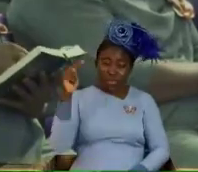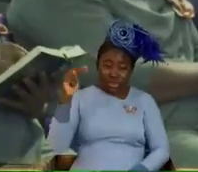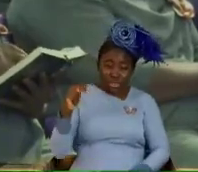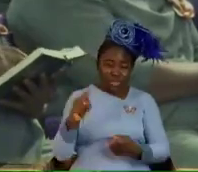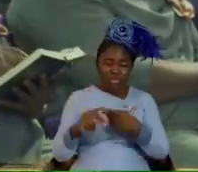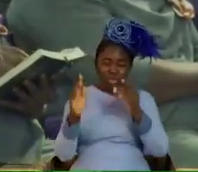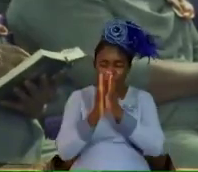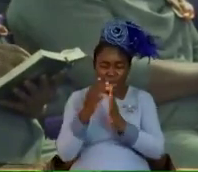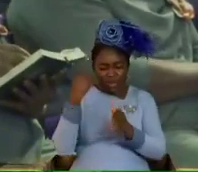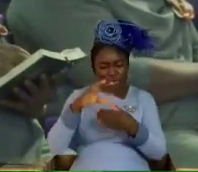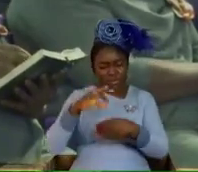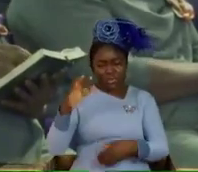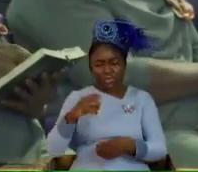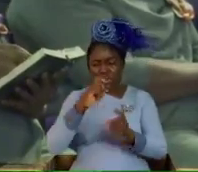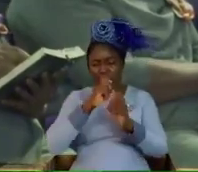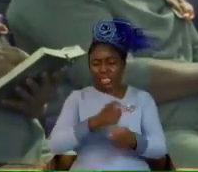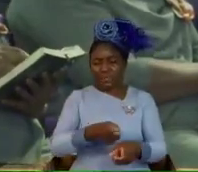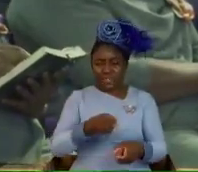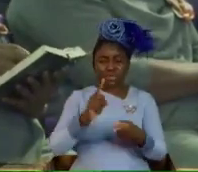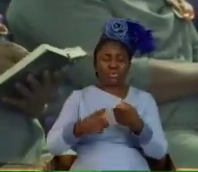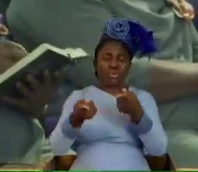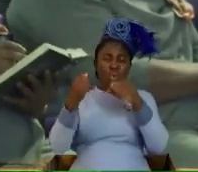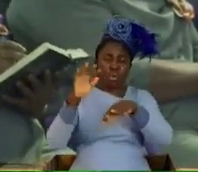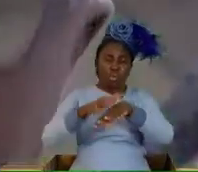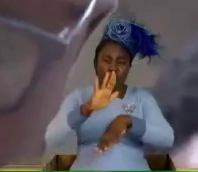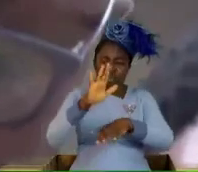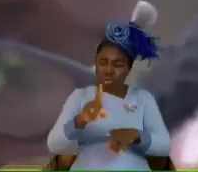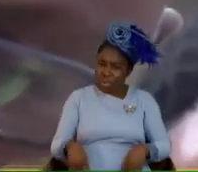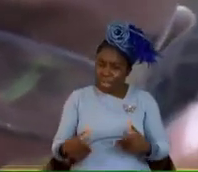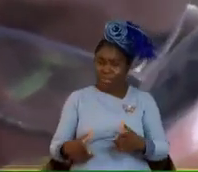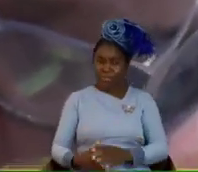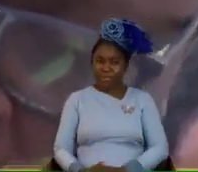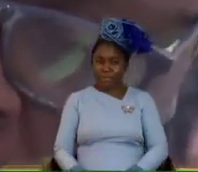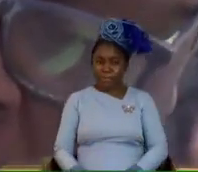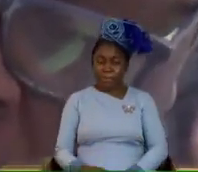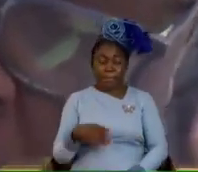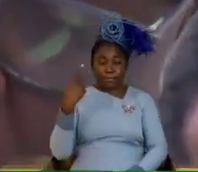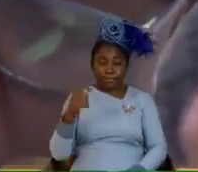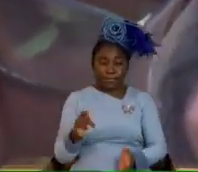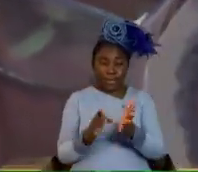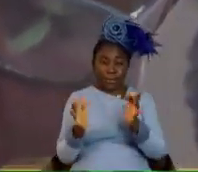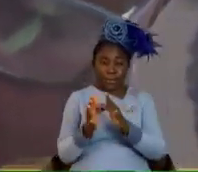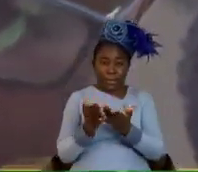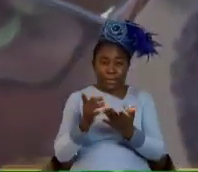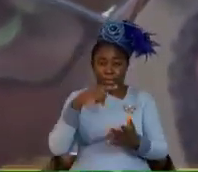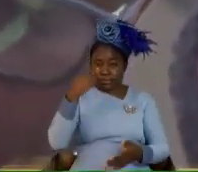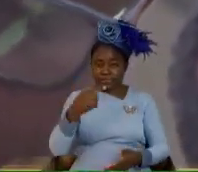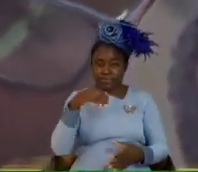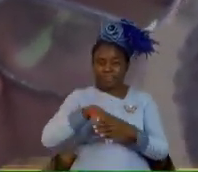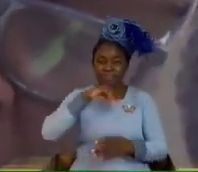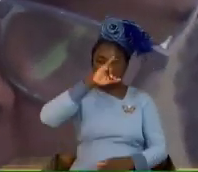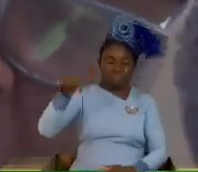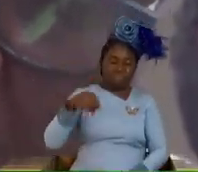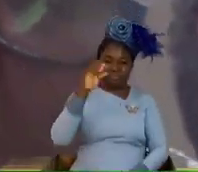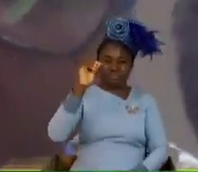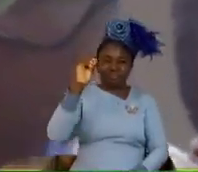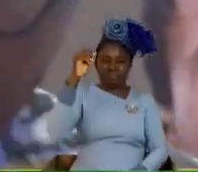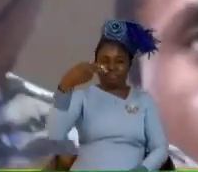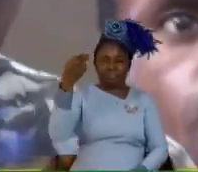what the Bible says in the book of John chapter 5. John chapter